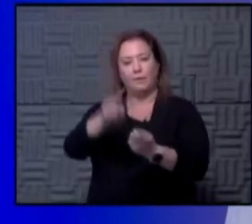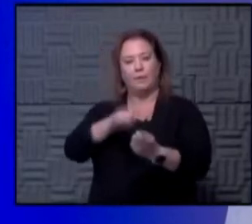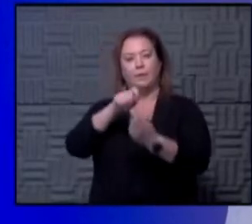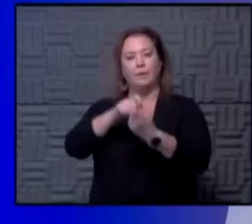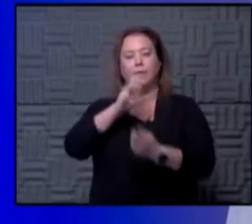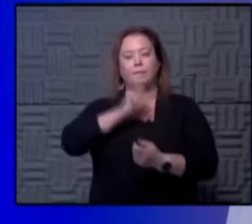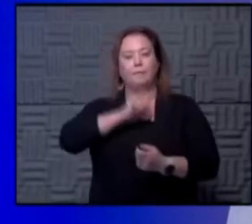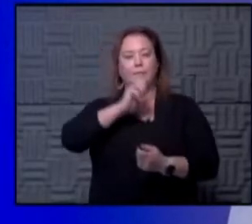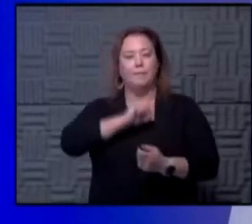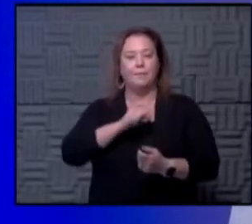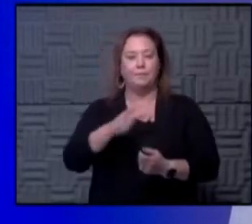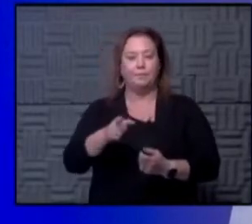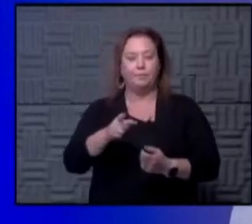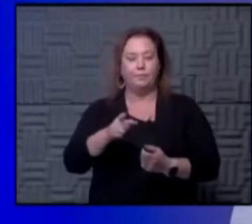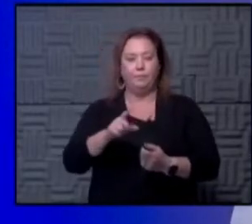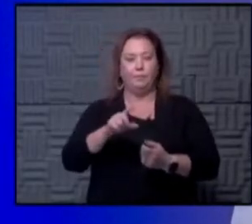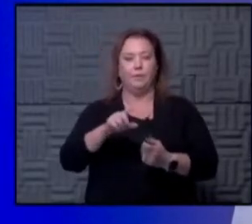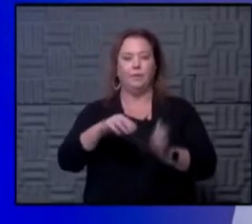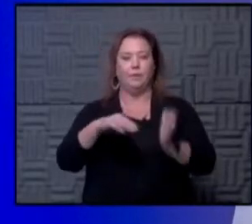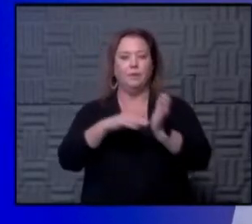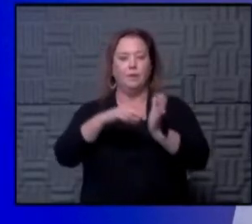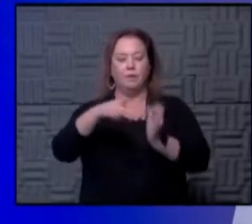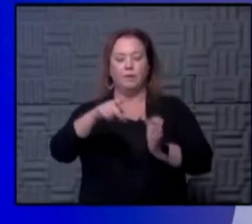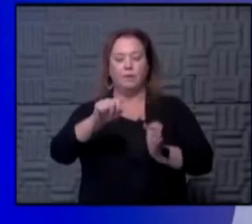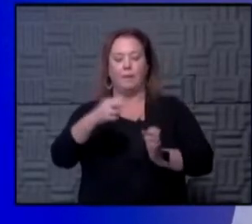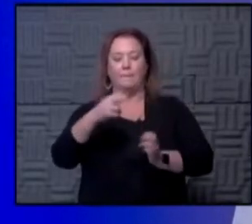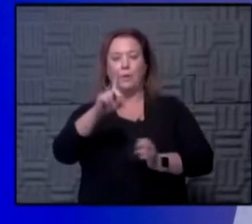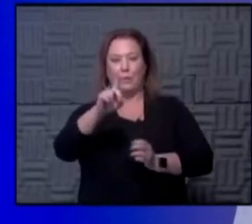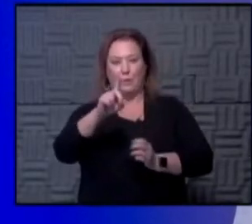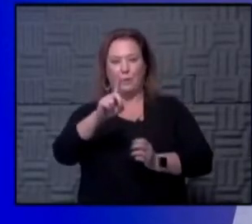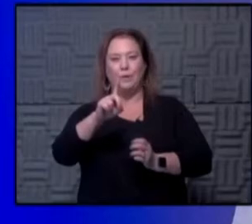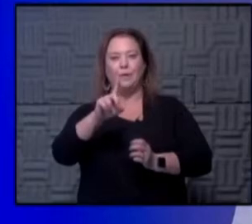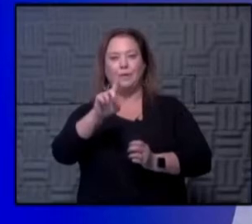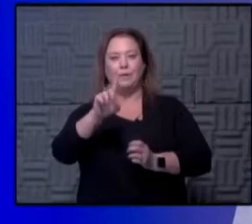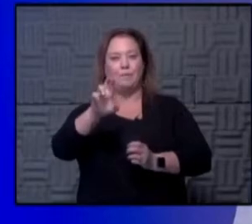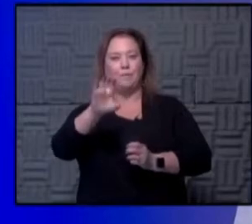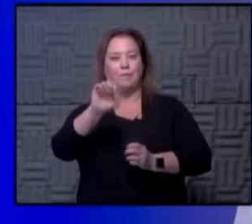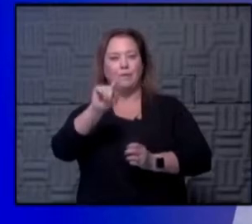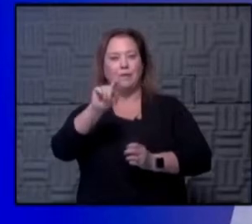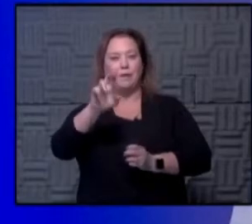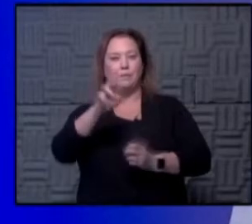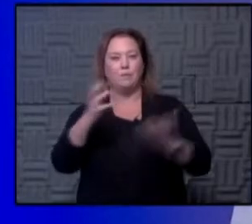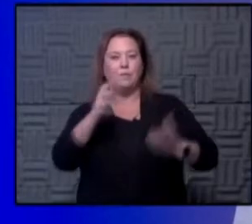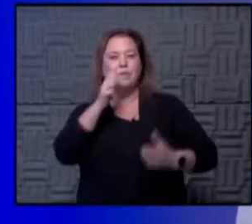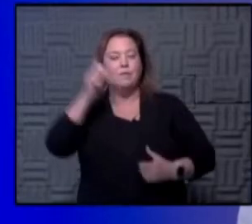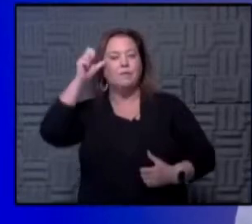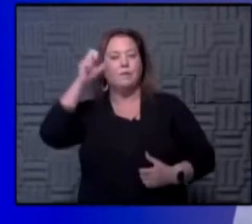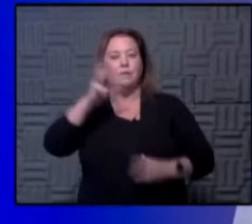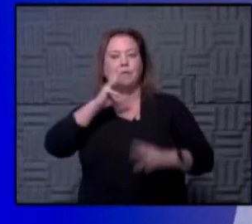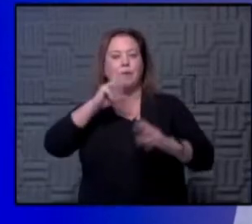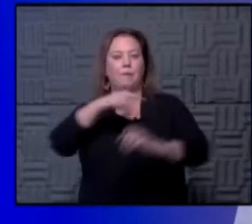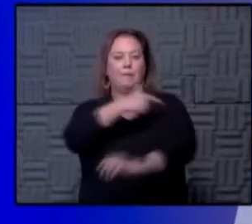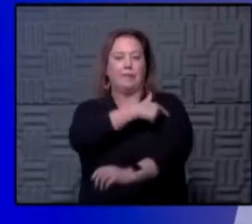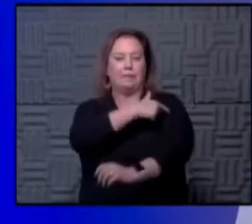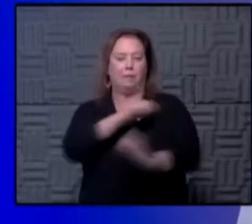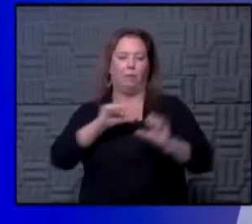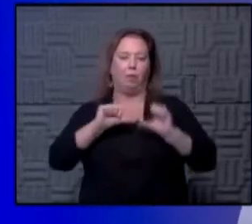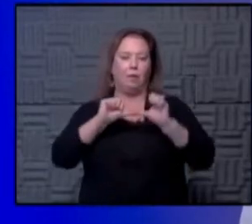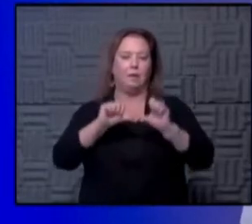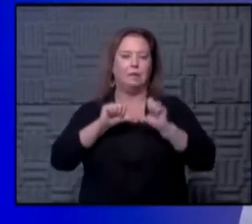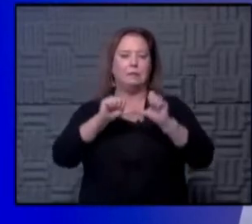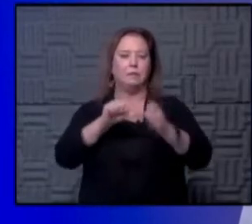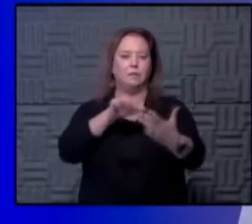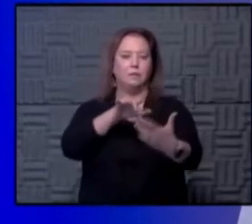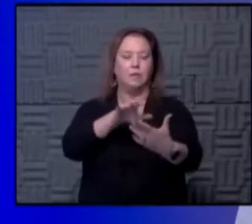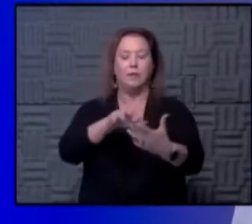age. In the meantime, Dr. Pahoud and Dr. Castro were on yesterday talking about vaccines. There will be continued studies, so we have to wait and